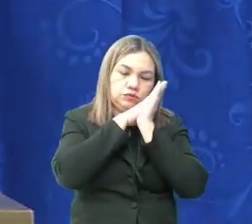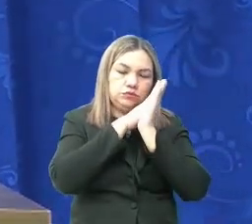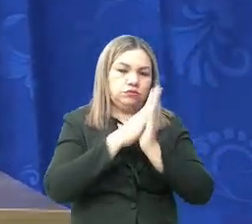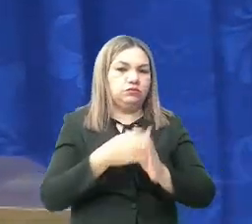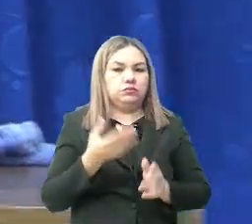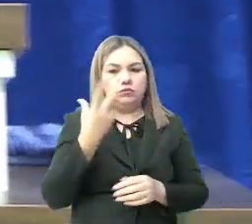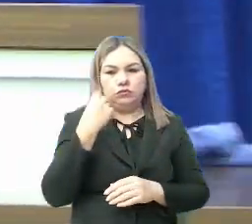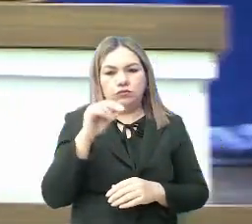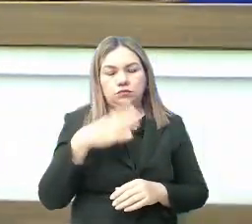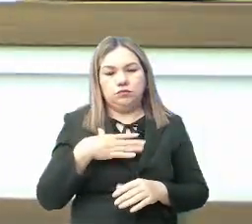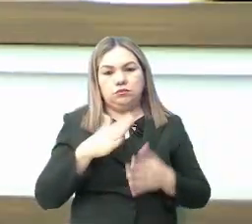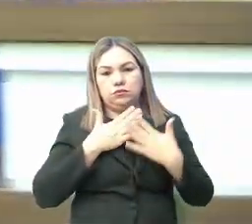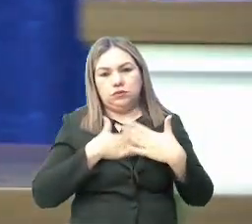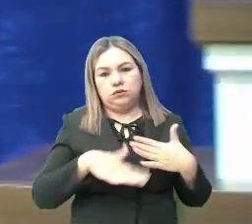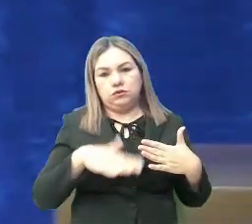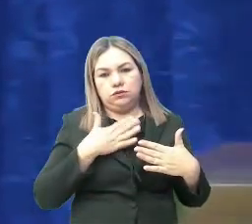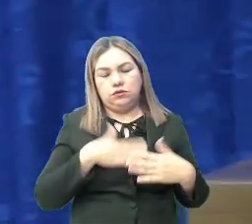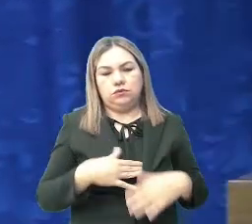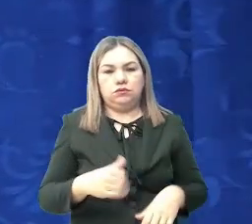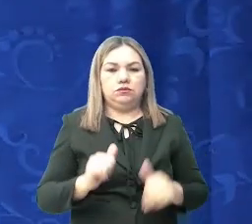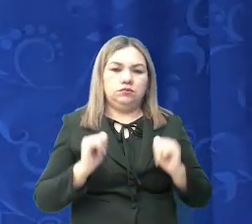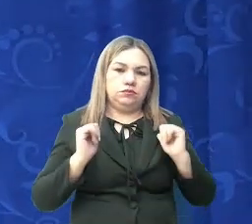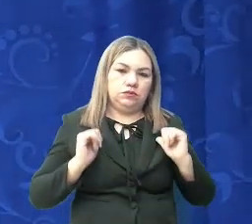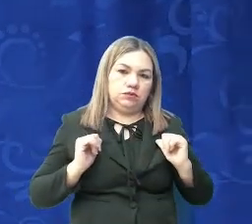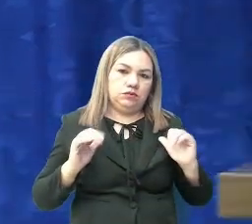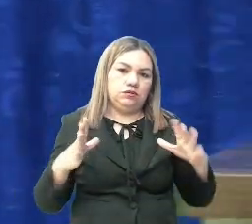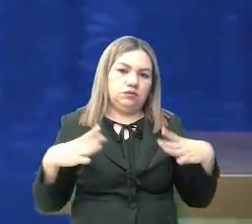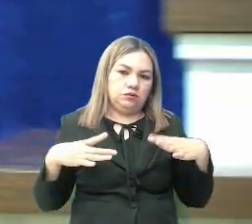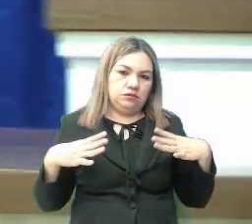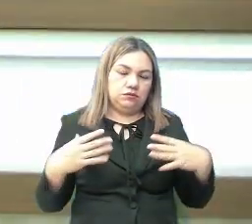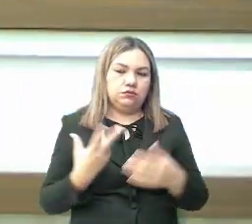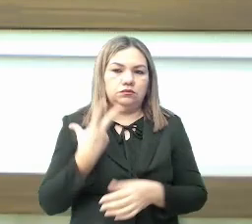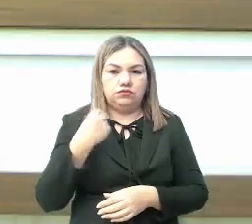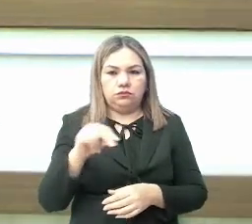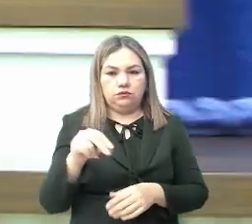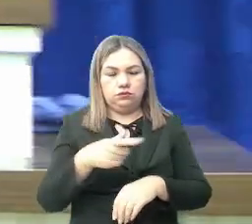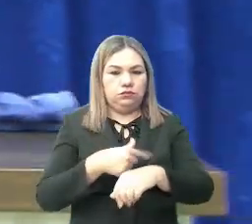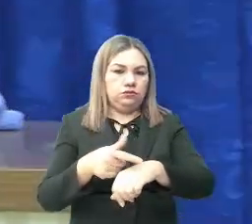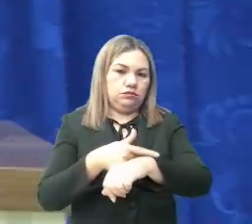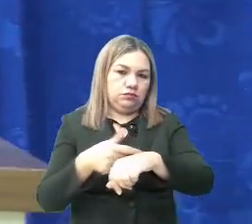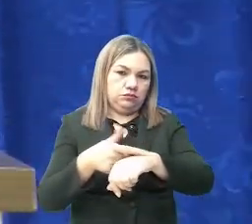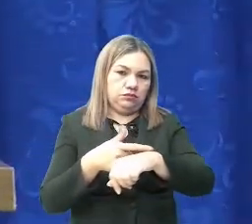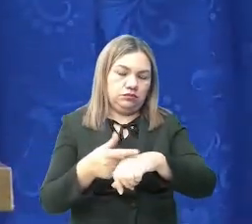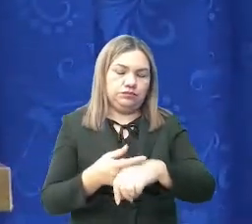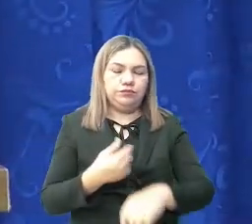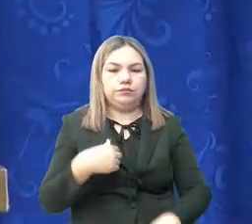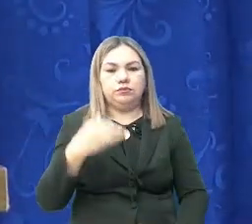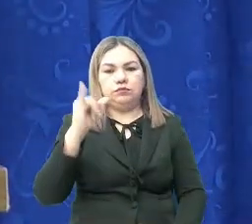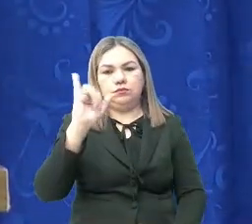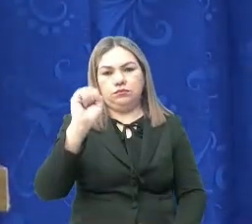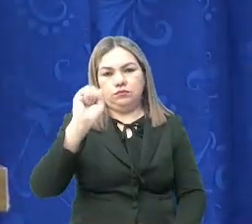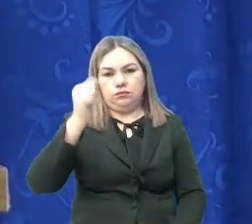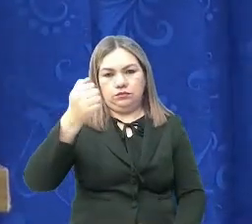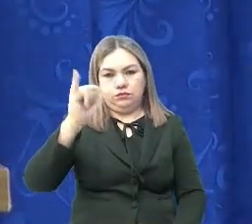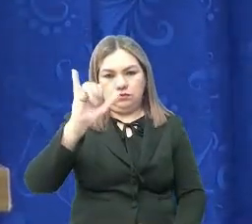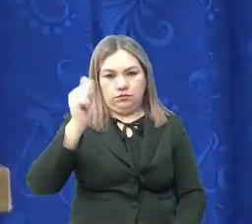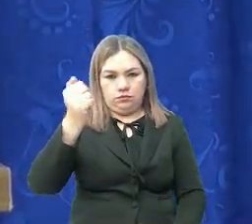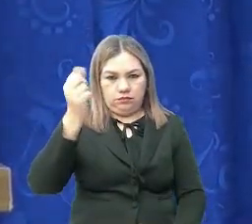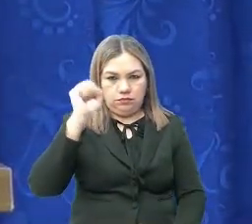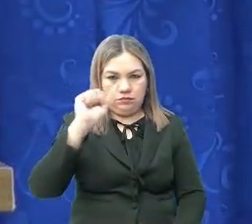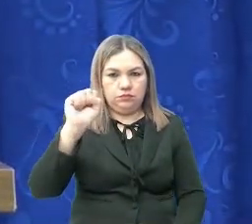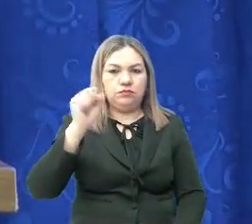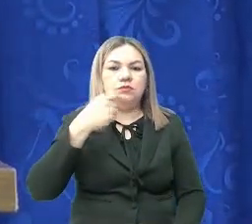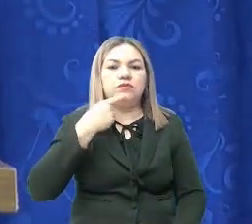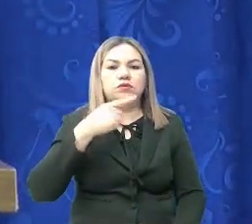we need to awake from the dream. We cannot be passive during these times. Isaiah prophesies that the enemy will come as a river, but